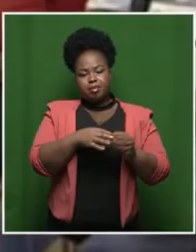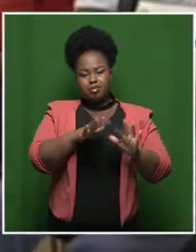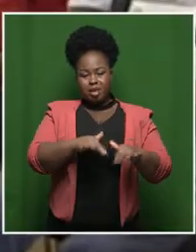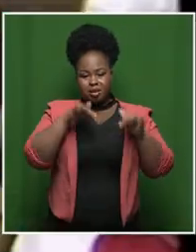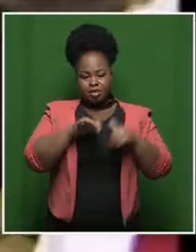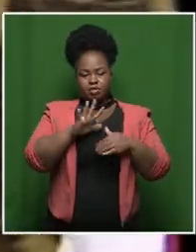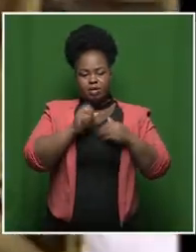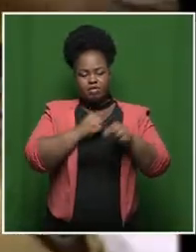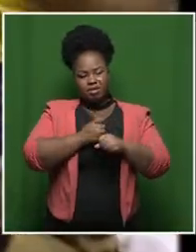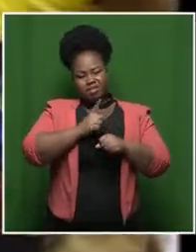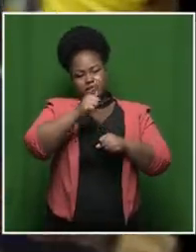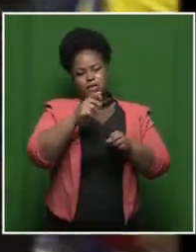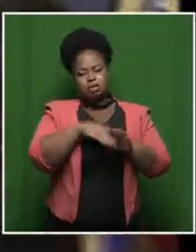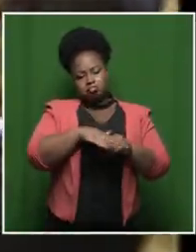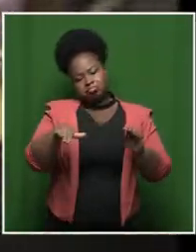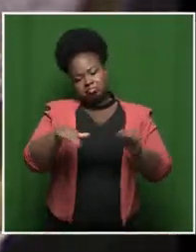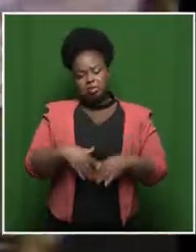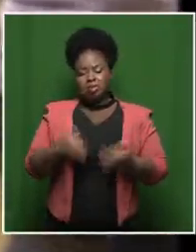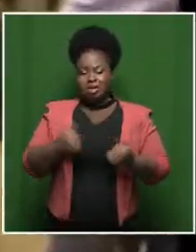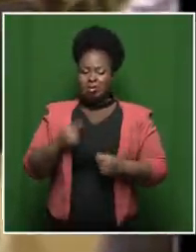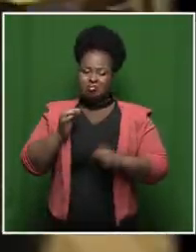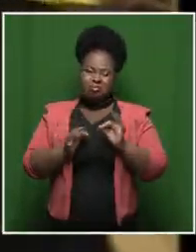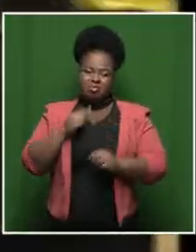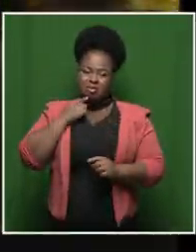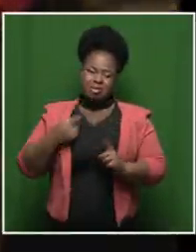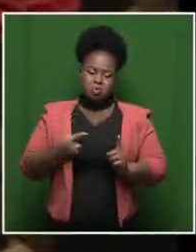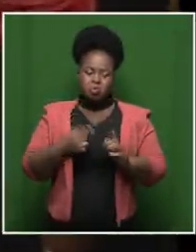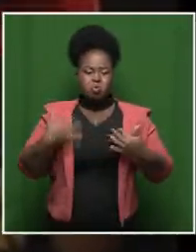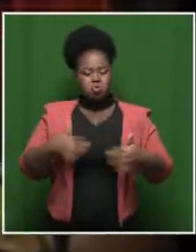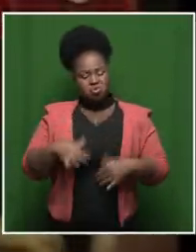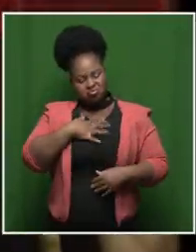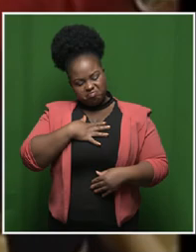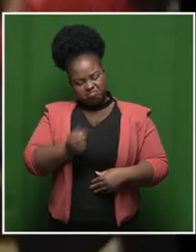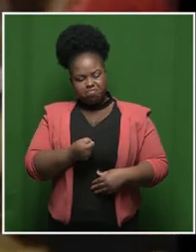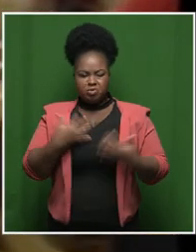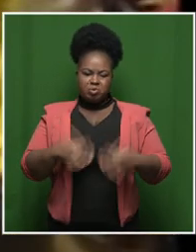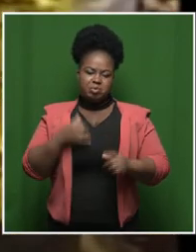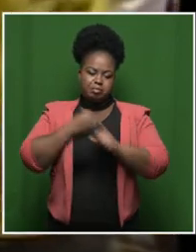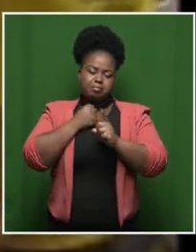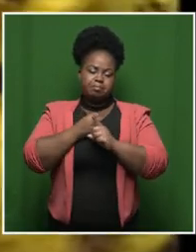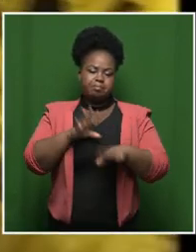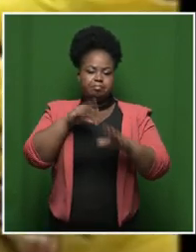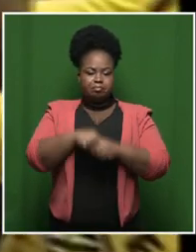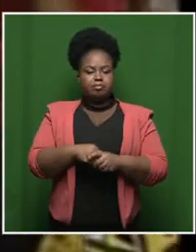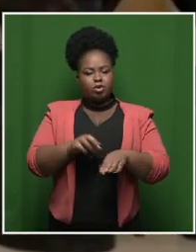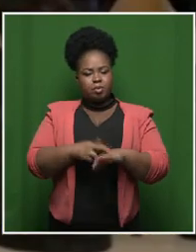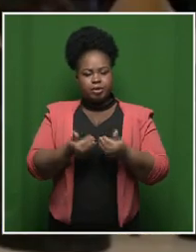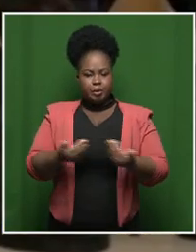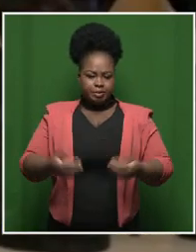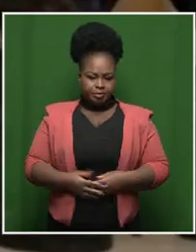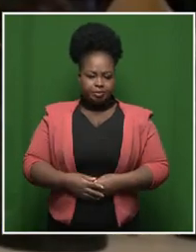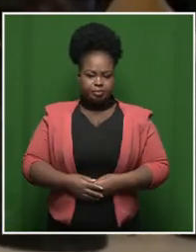party 5 years later. He's been described as a fearless fighter who contributed immensely in the fight against